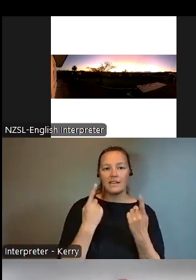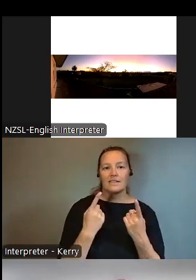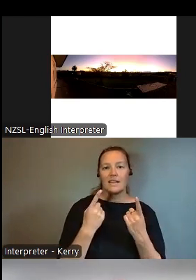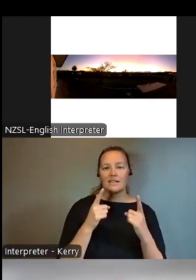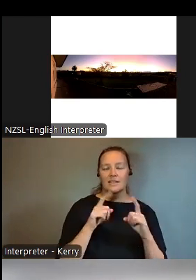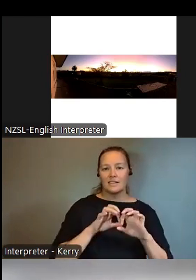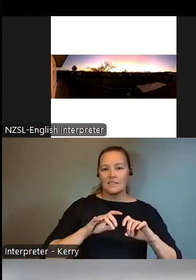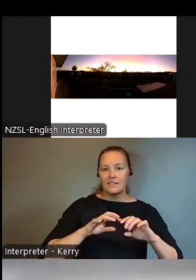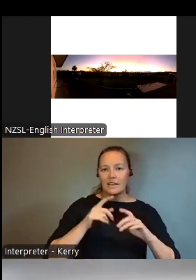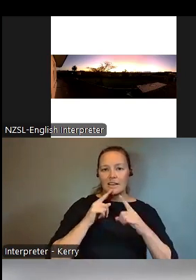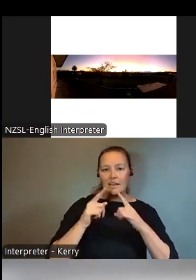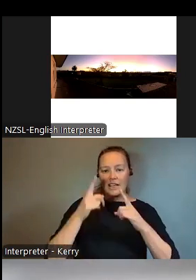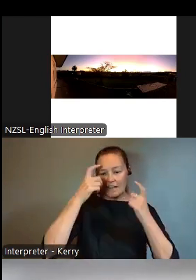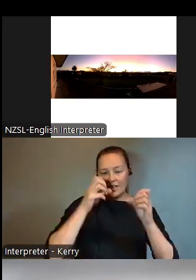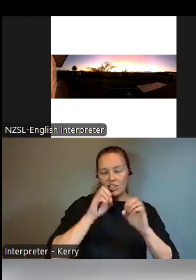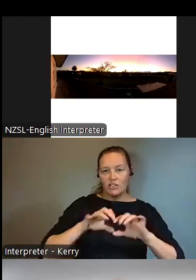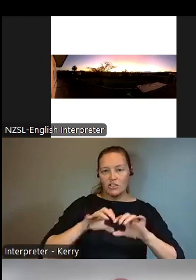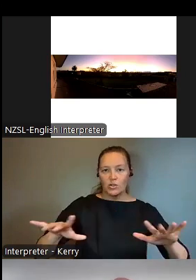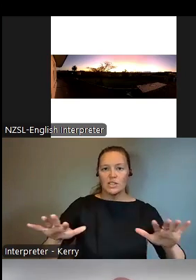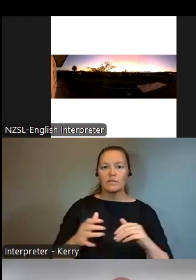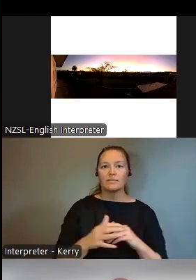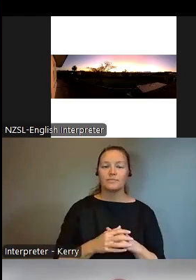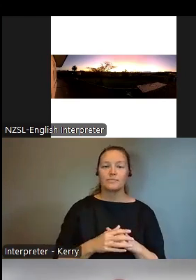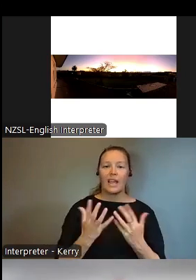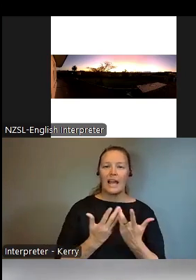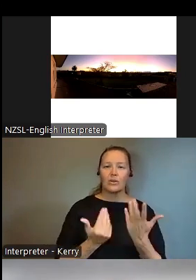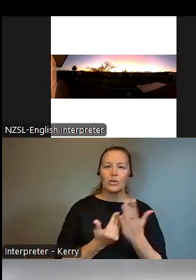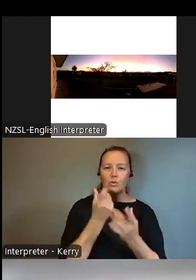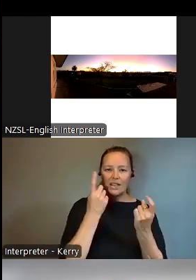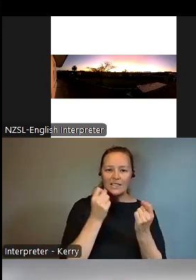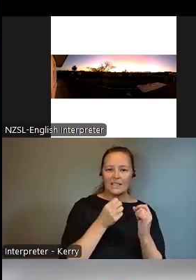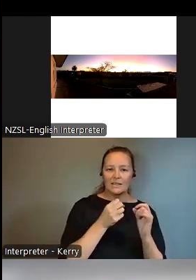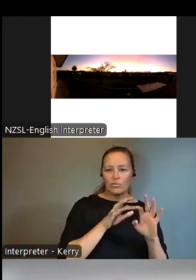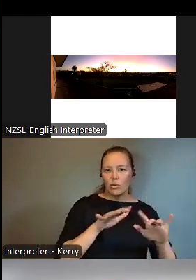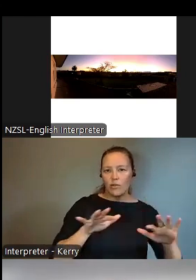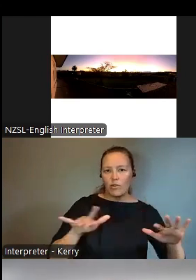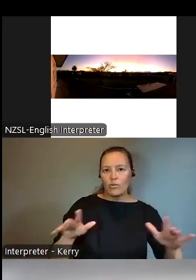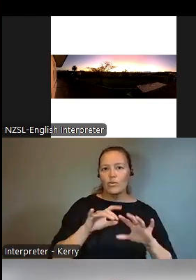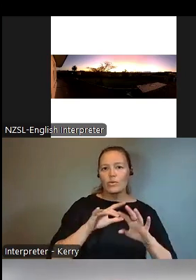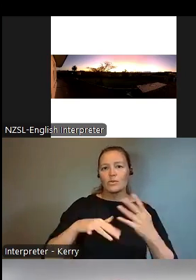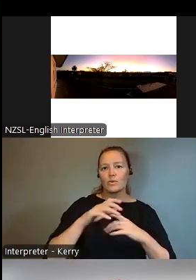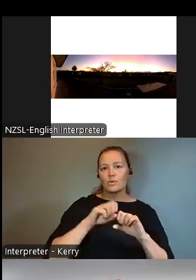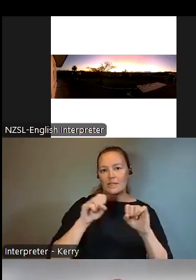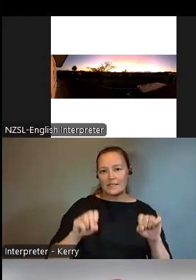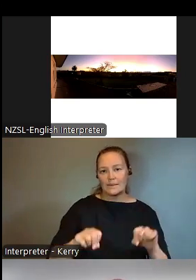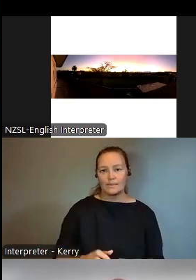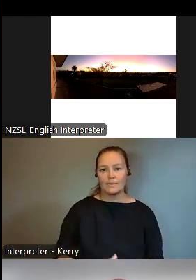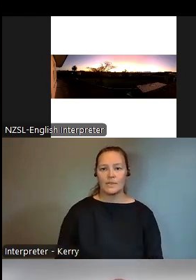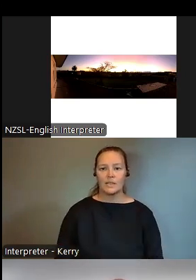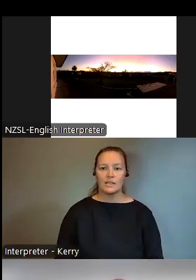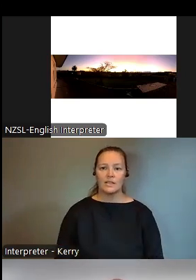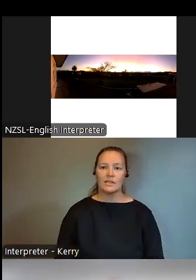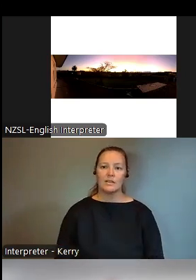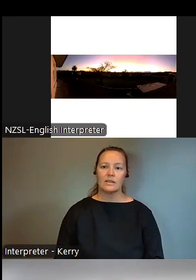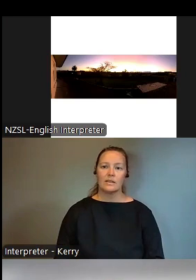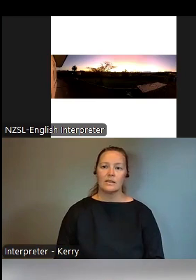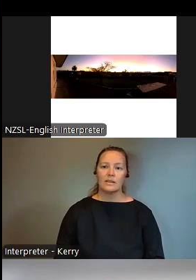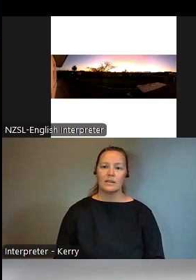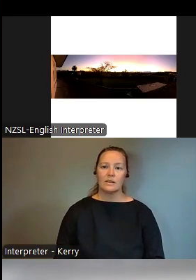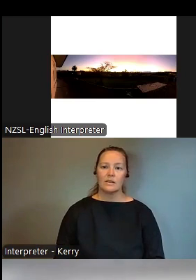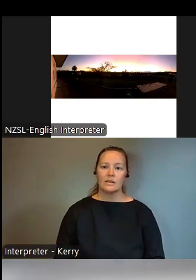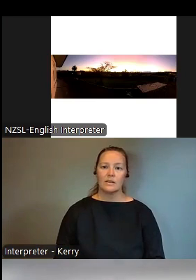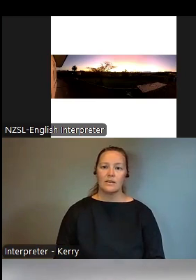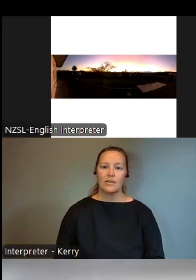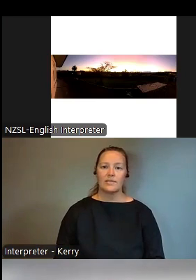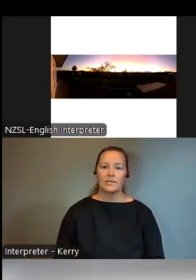the diffusion of innovation, or how new ideas move through a social system. So that's